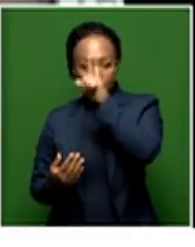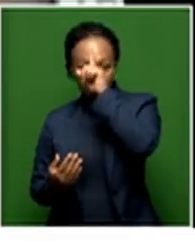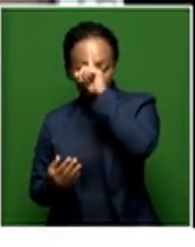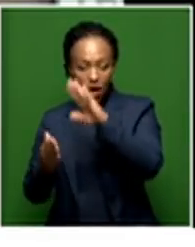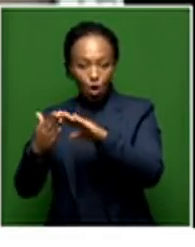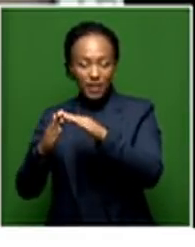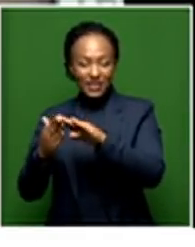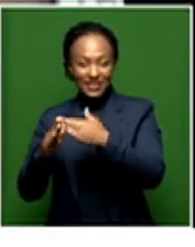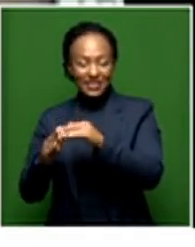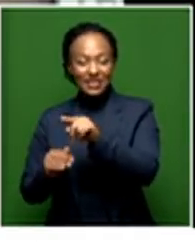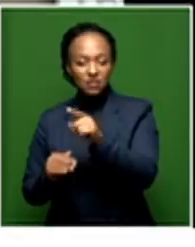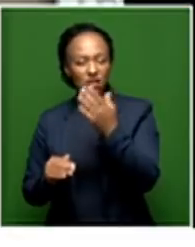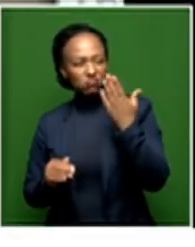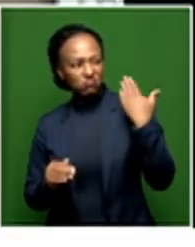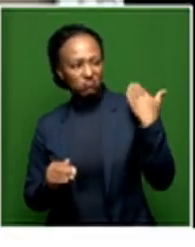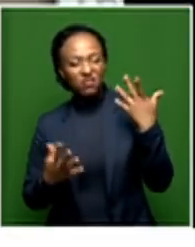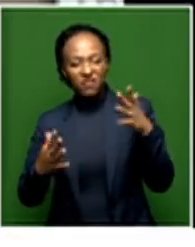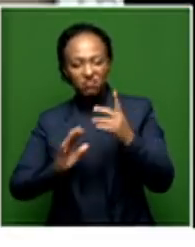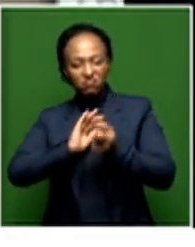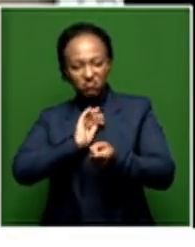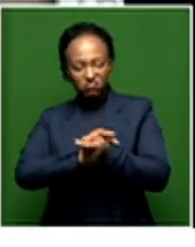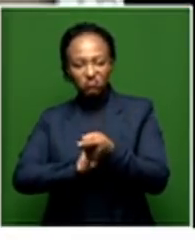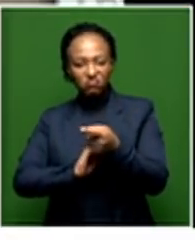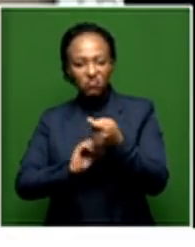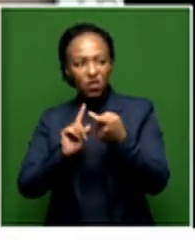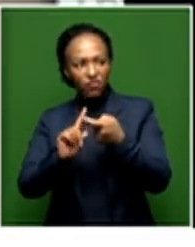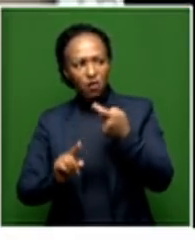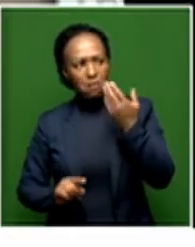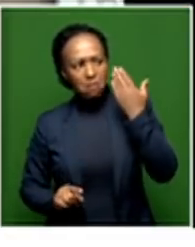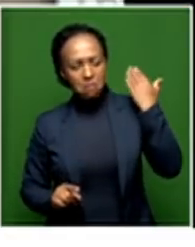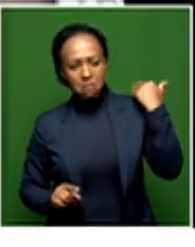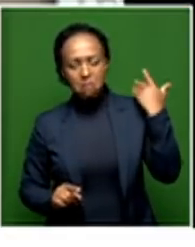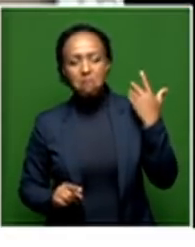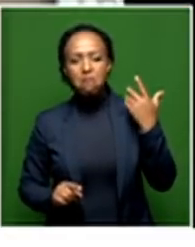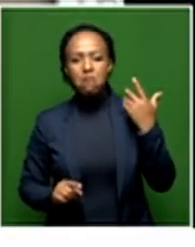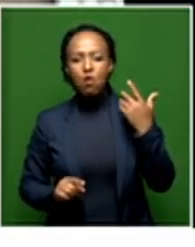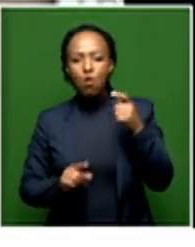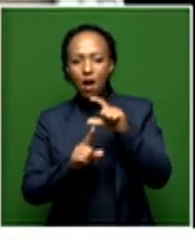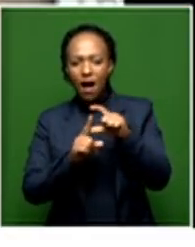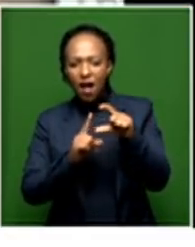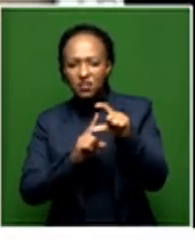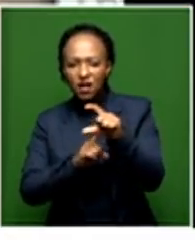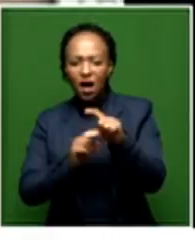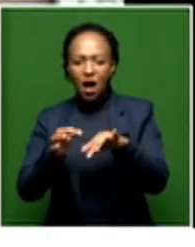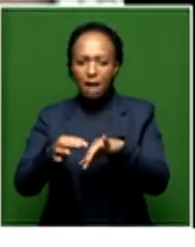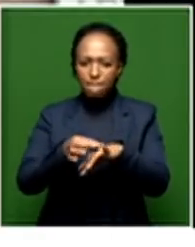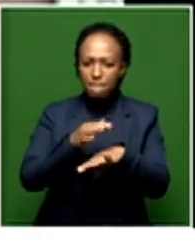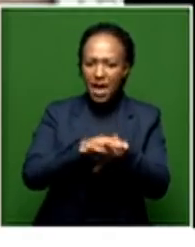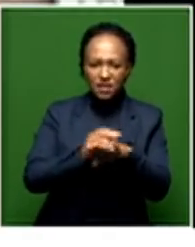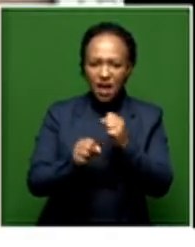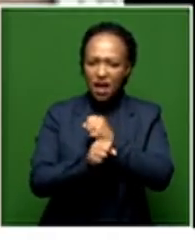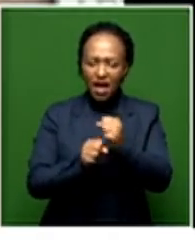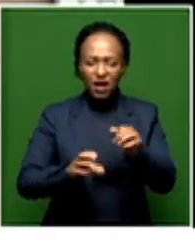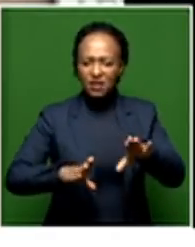community, it's because of the past that we come from, where our customary marriages were not